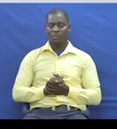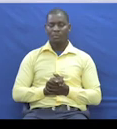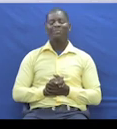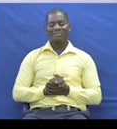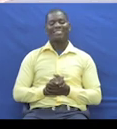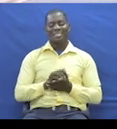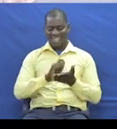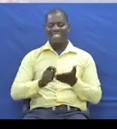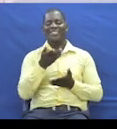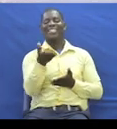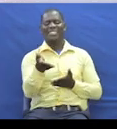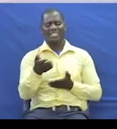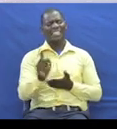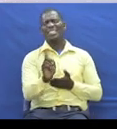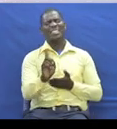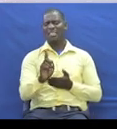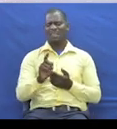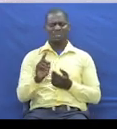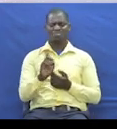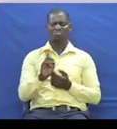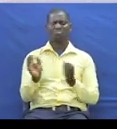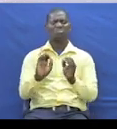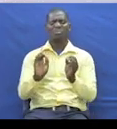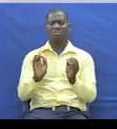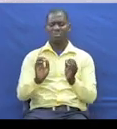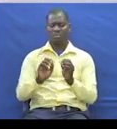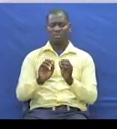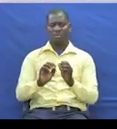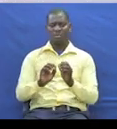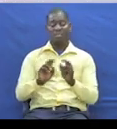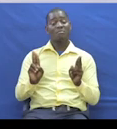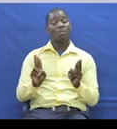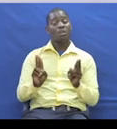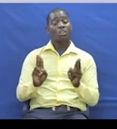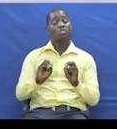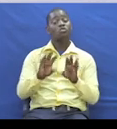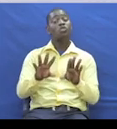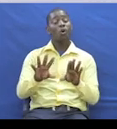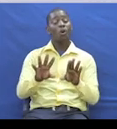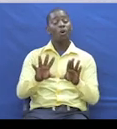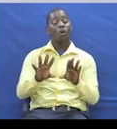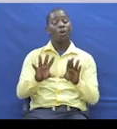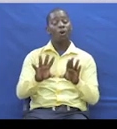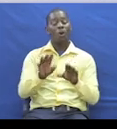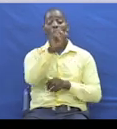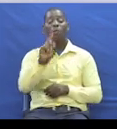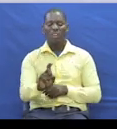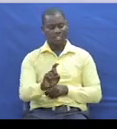Dear students, this is not a new question to us. Possibly you have already met it in the chemistry or in other science